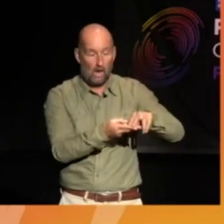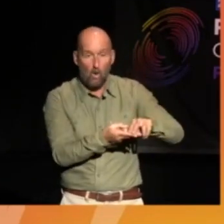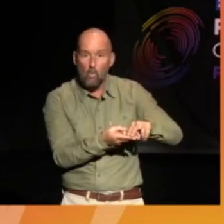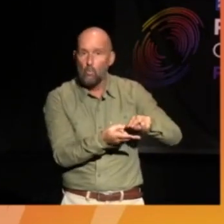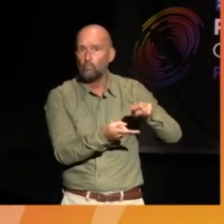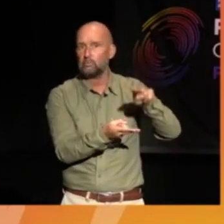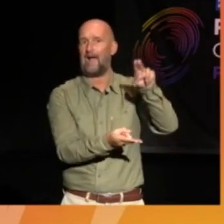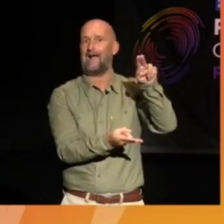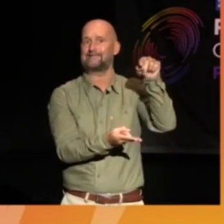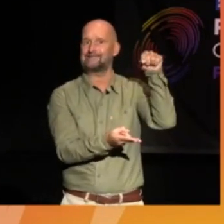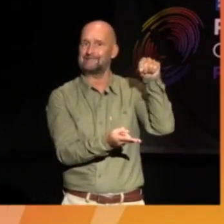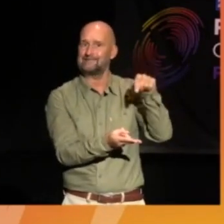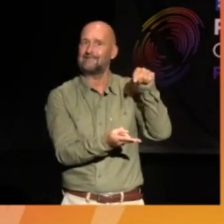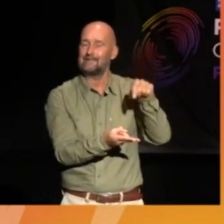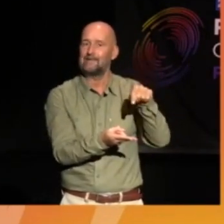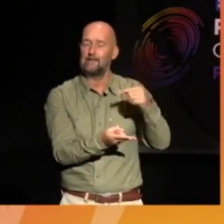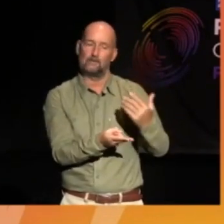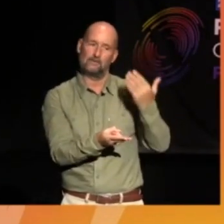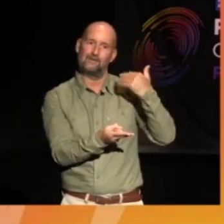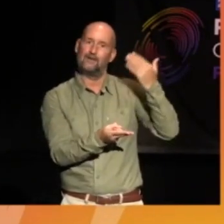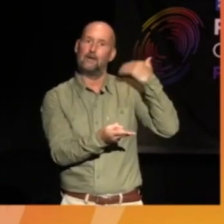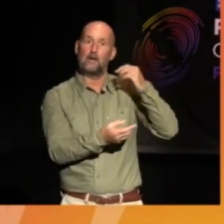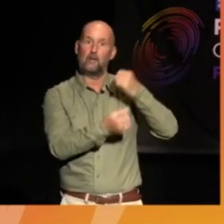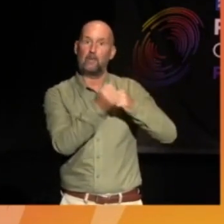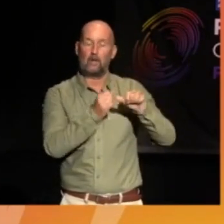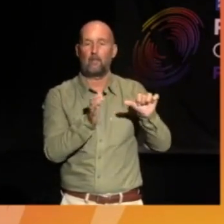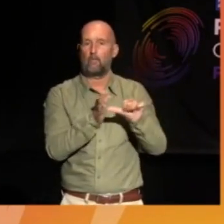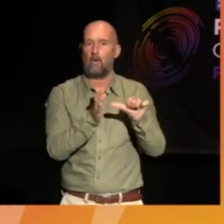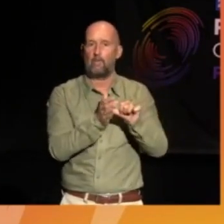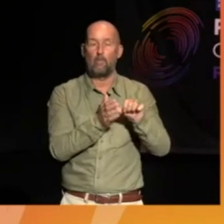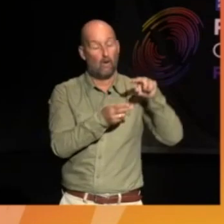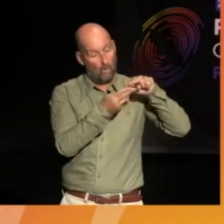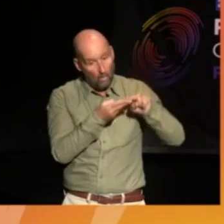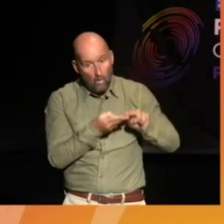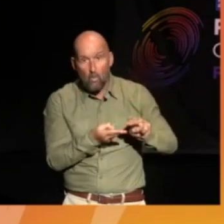has become a rising problem